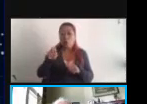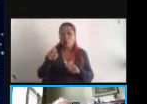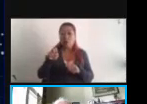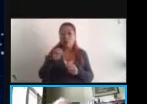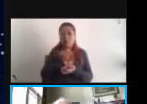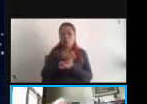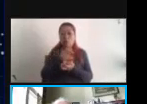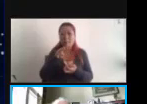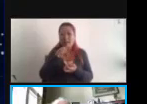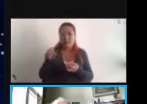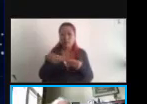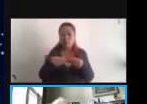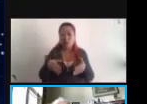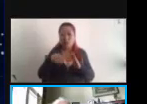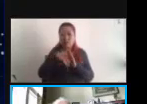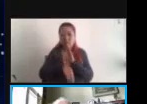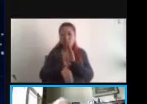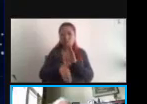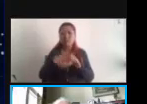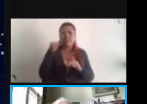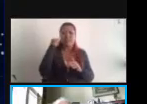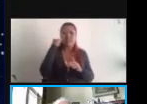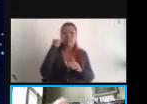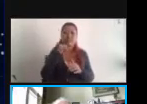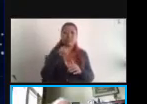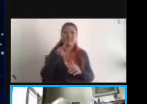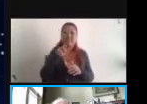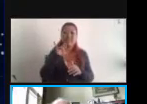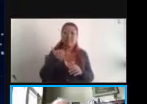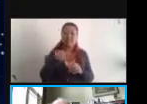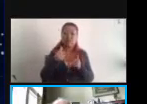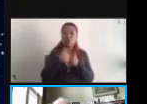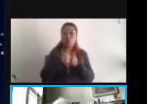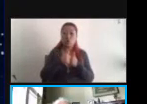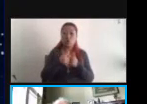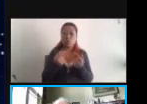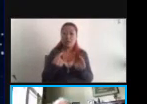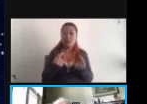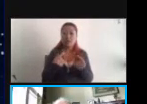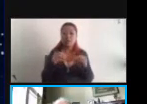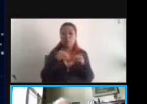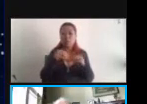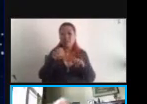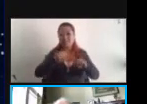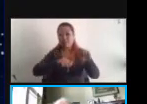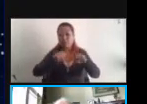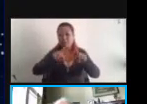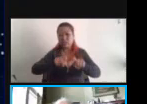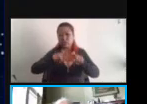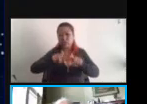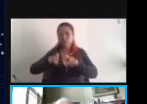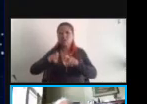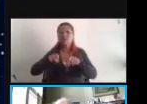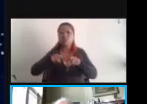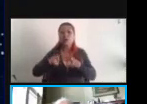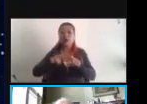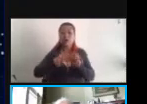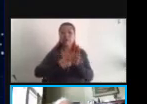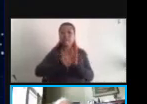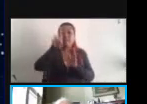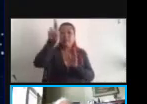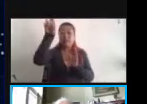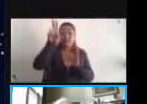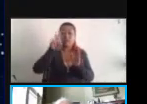past history of kidney stones, that would require further evaluation. In the past, NASA usually doesn't fly people on long duration missions